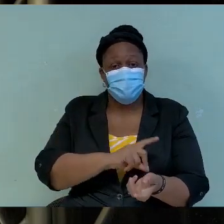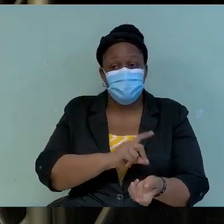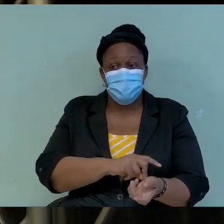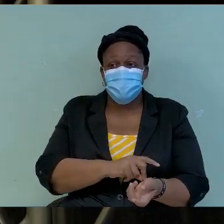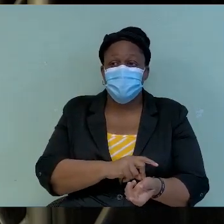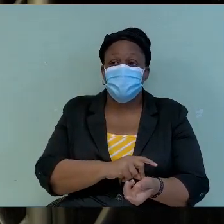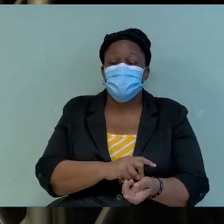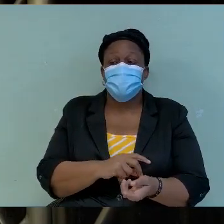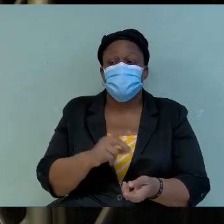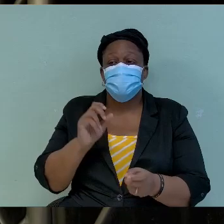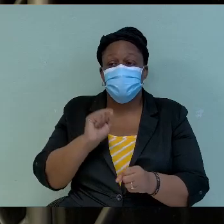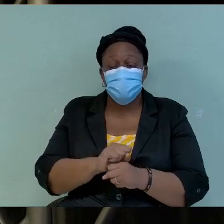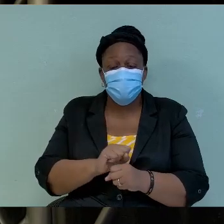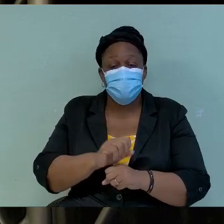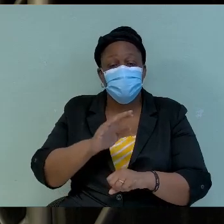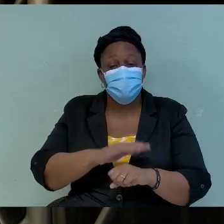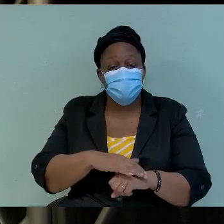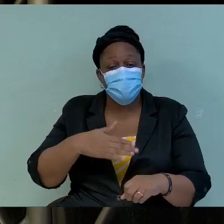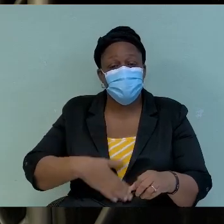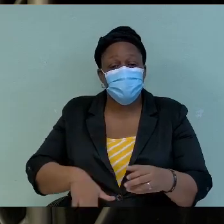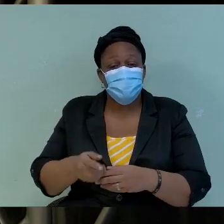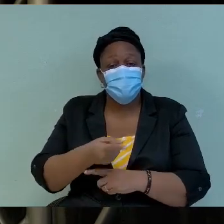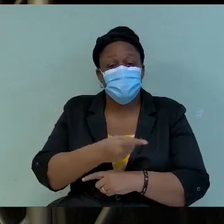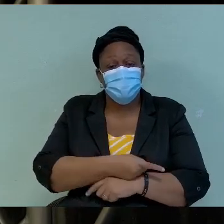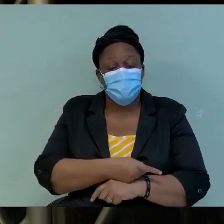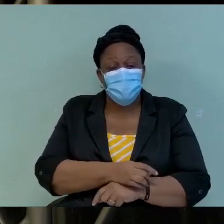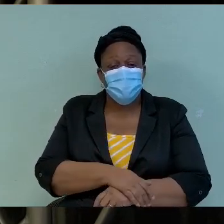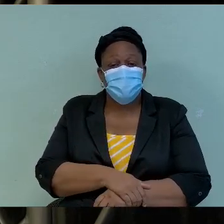Cameron Wilkinson worked on his birthday, and